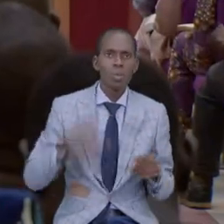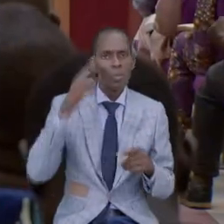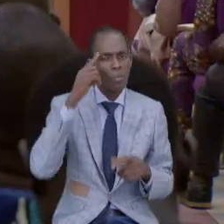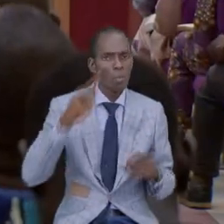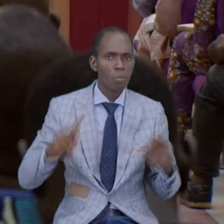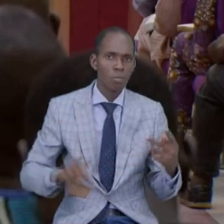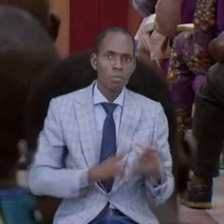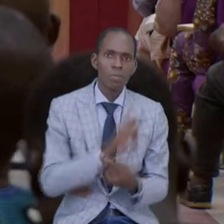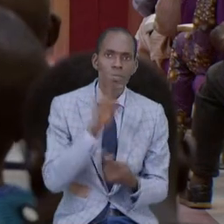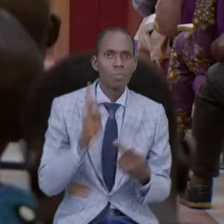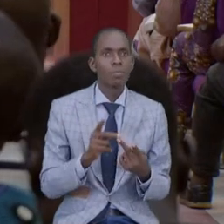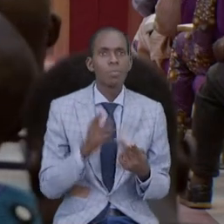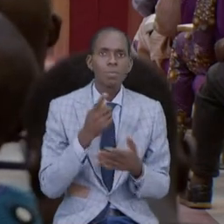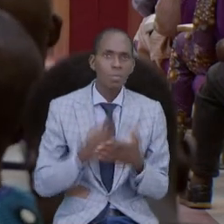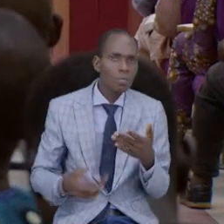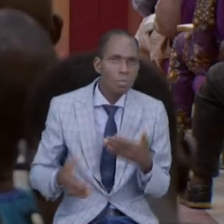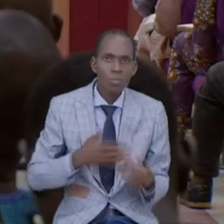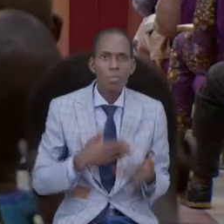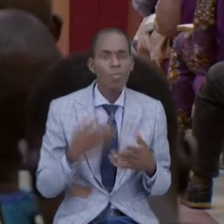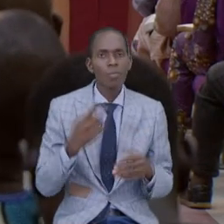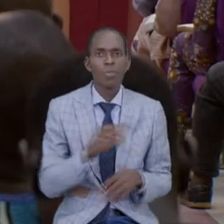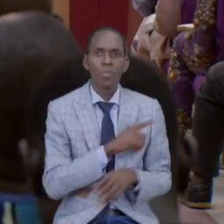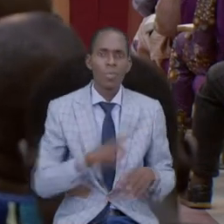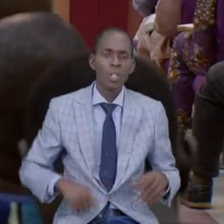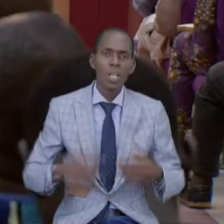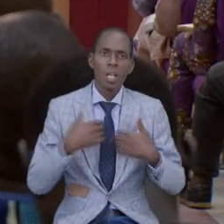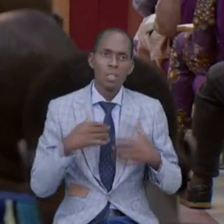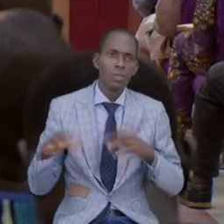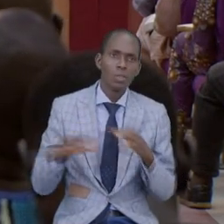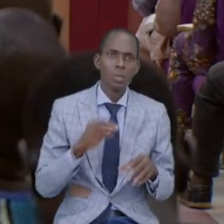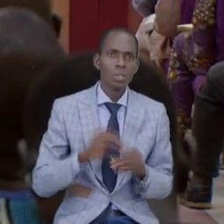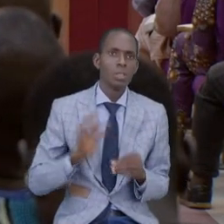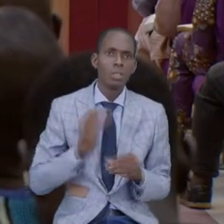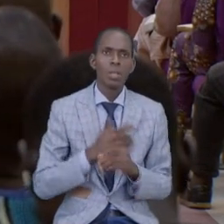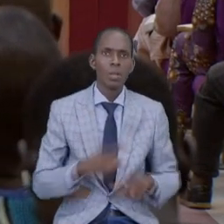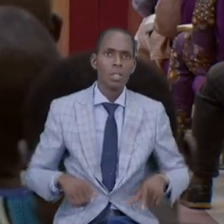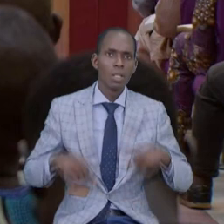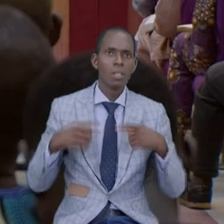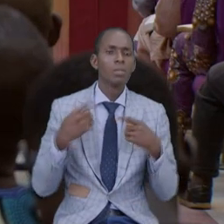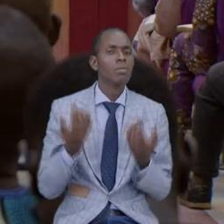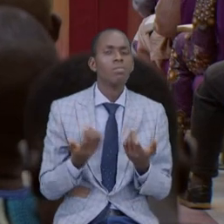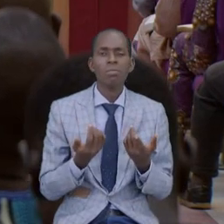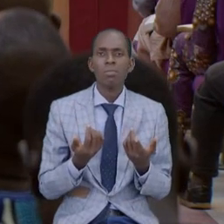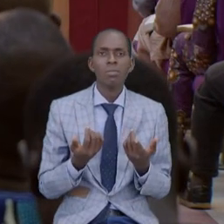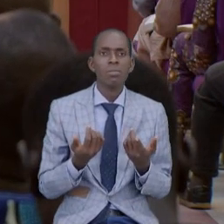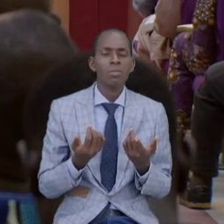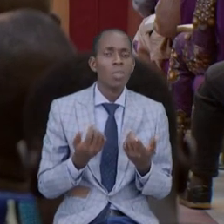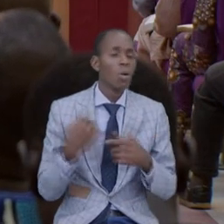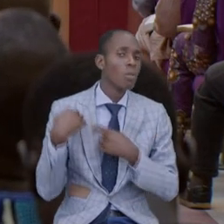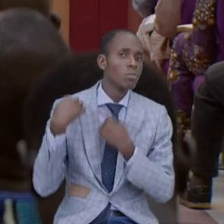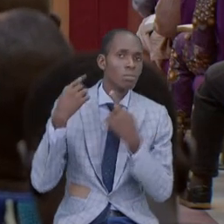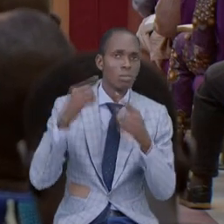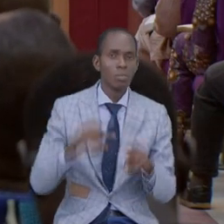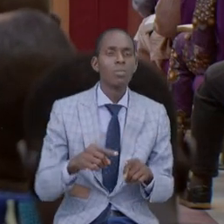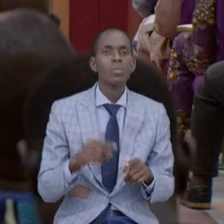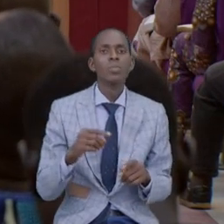perfection. Whatever the Lord has done in our lives, so far, so good. But we come back